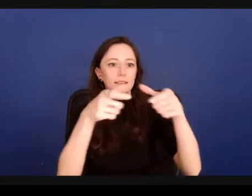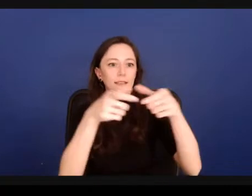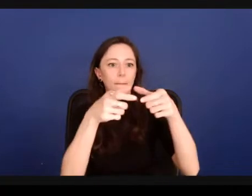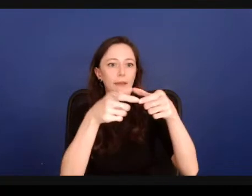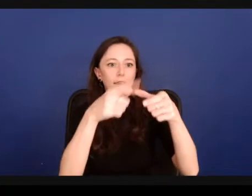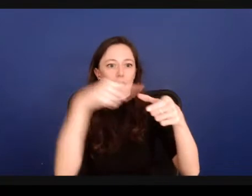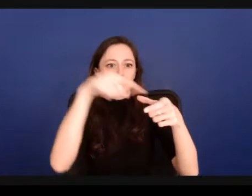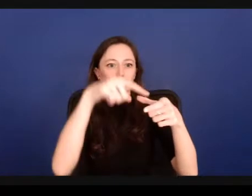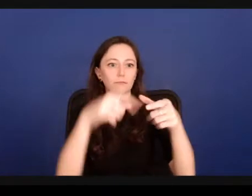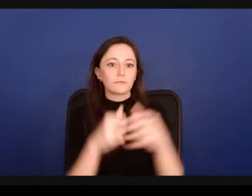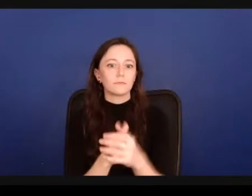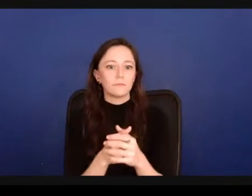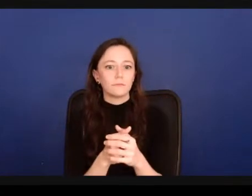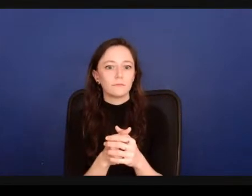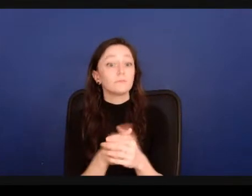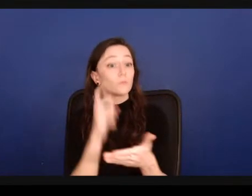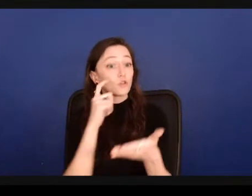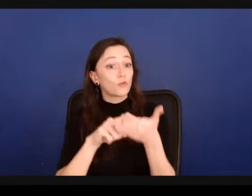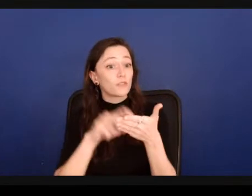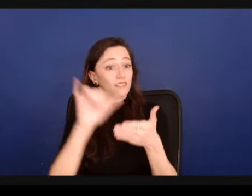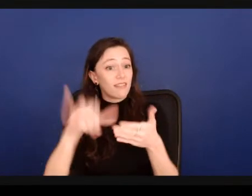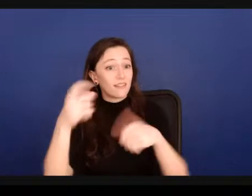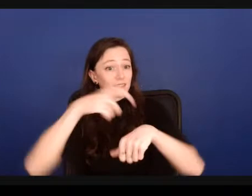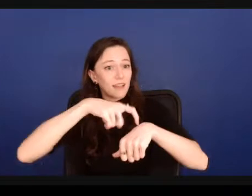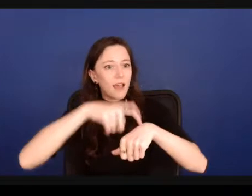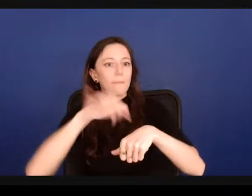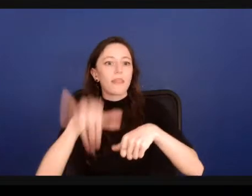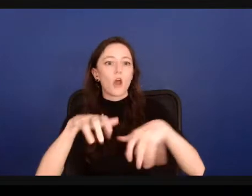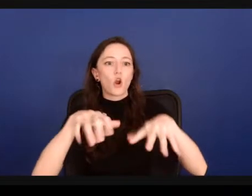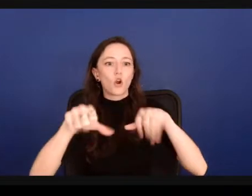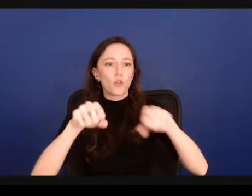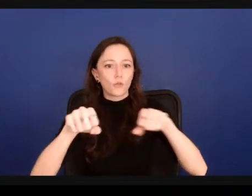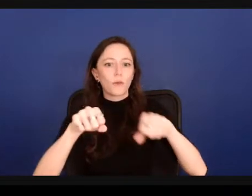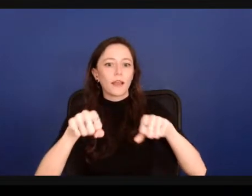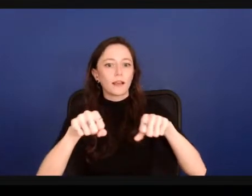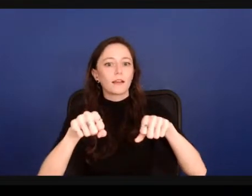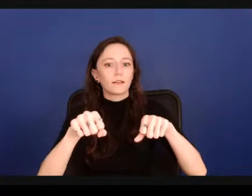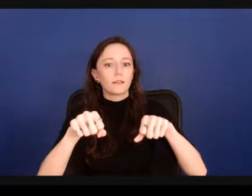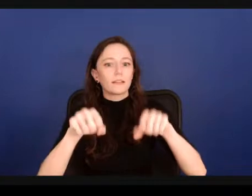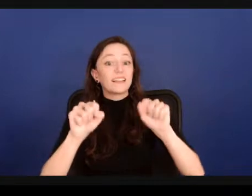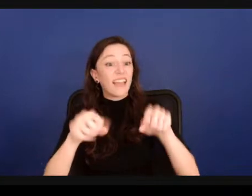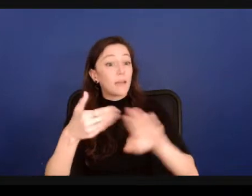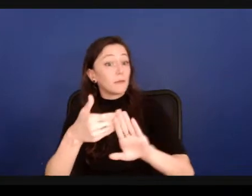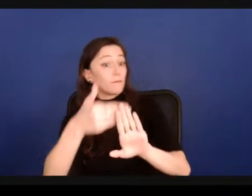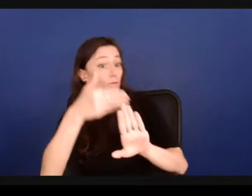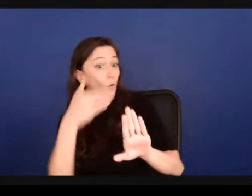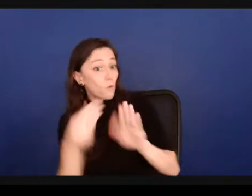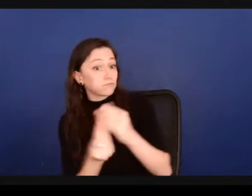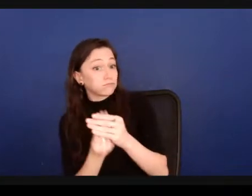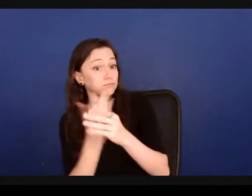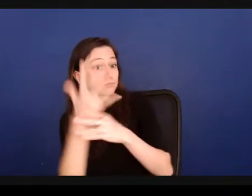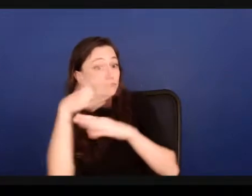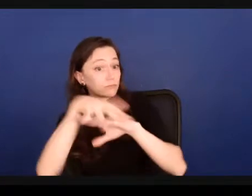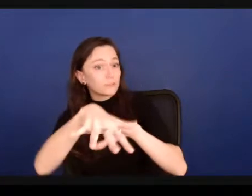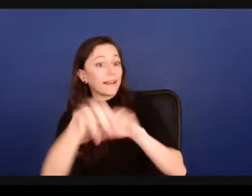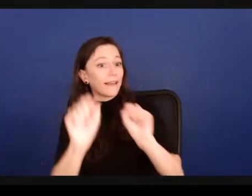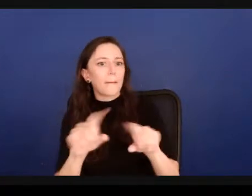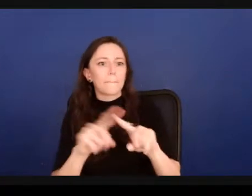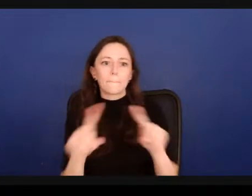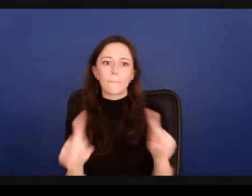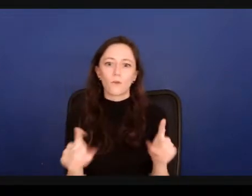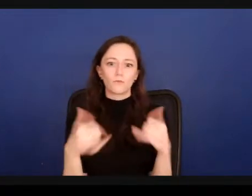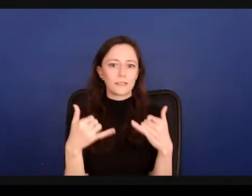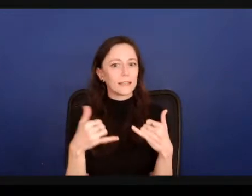They do note at the time, earthquake swarms like this can precede eruptions, but there is no lateral or upward migration of earthquakes that